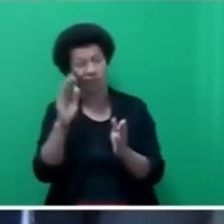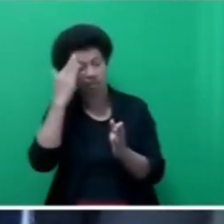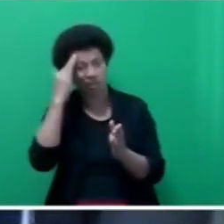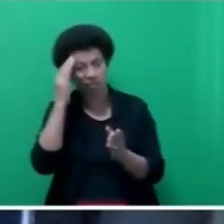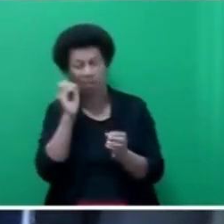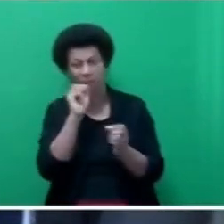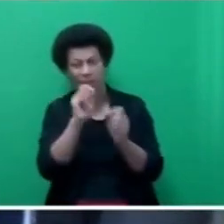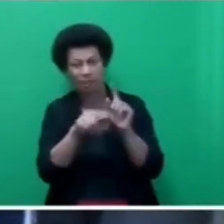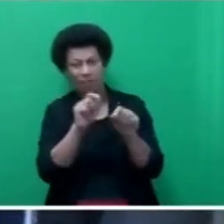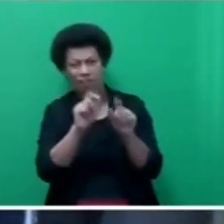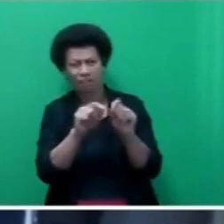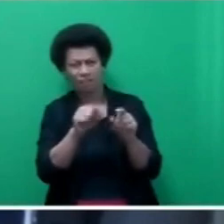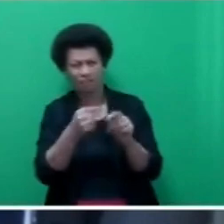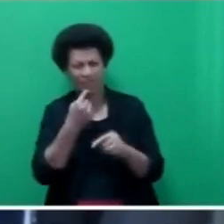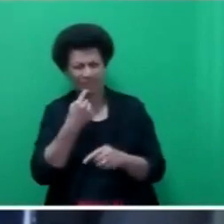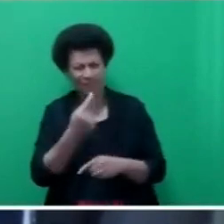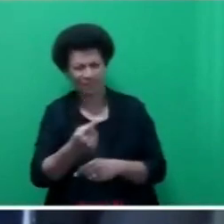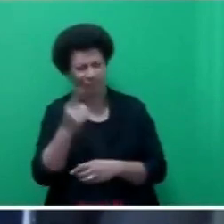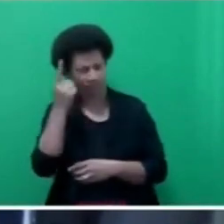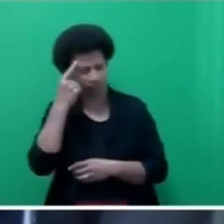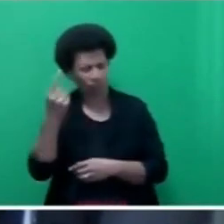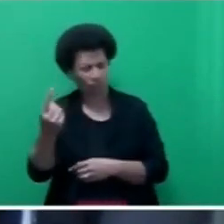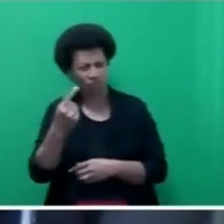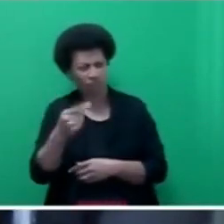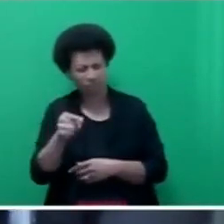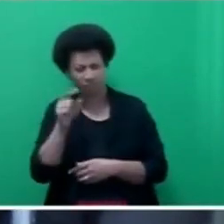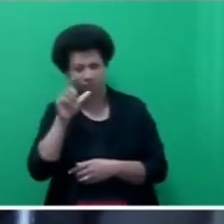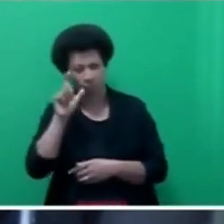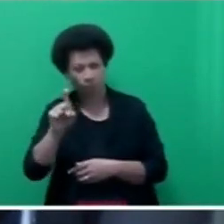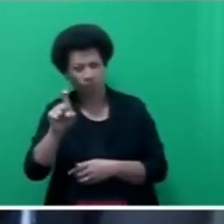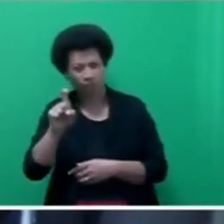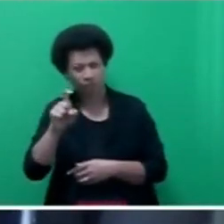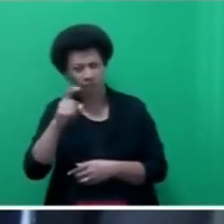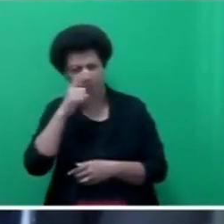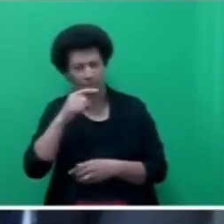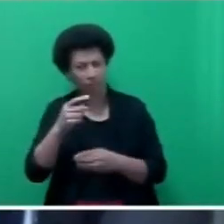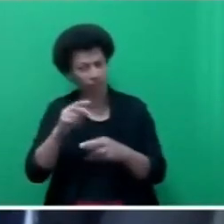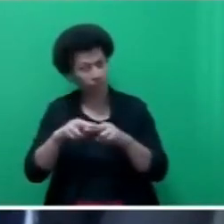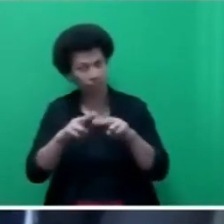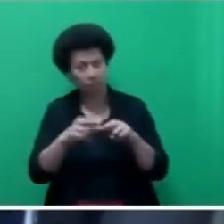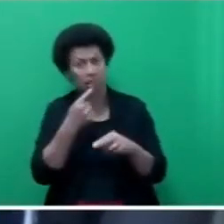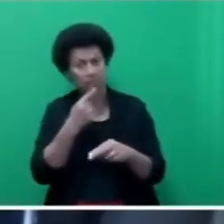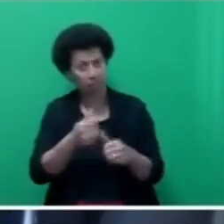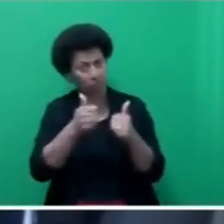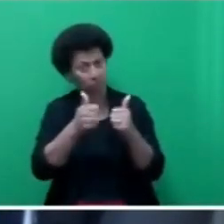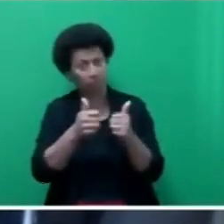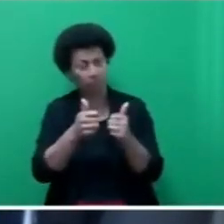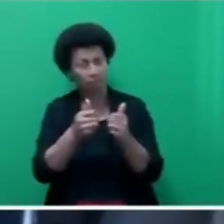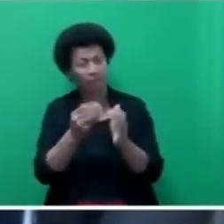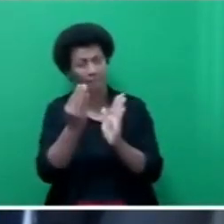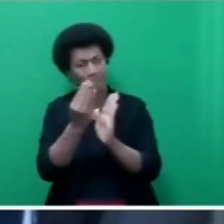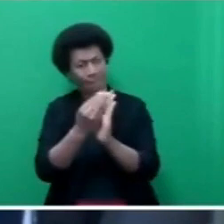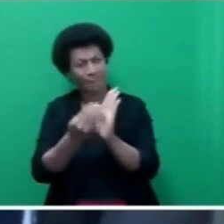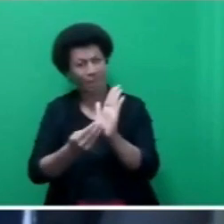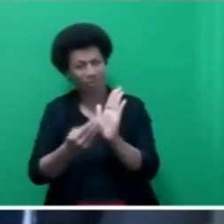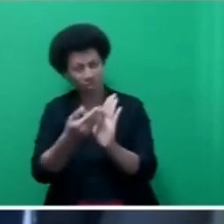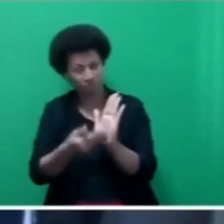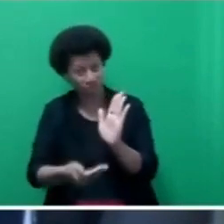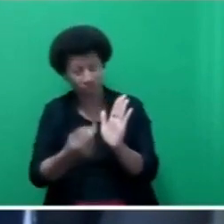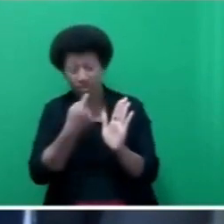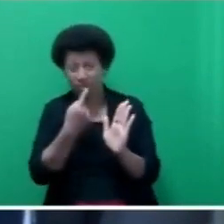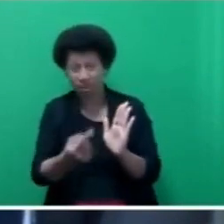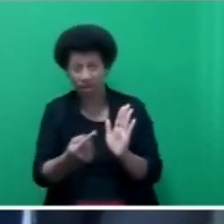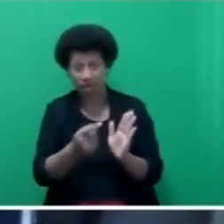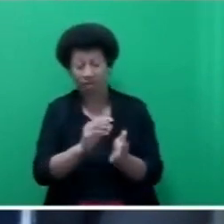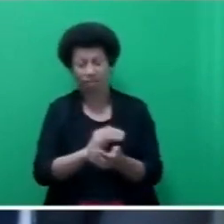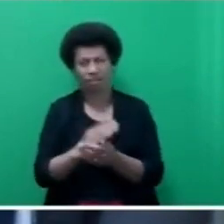You call the people of our country who say that this is a good budget fools? Is it saying they're fools? The criticisms and